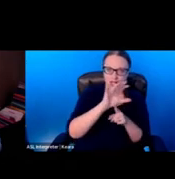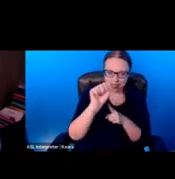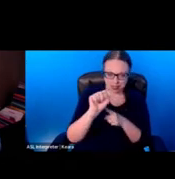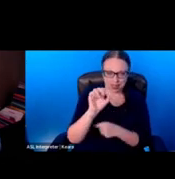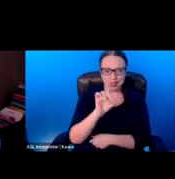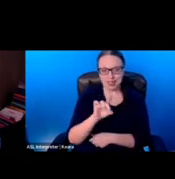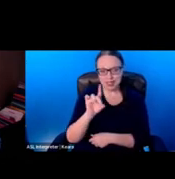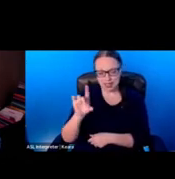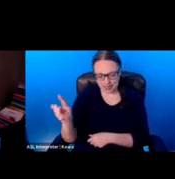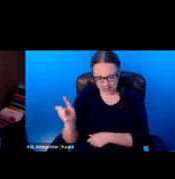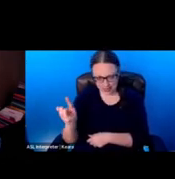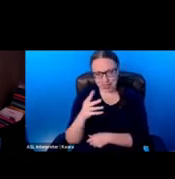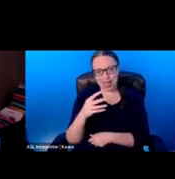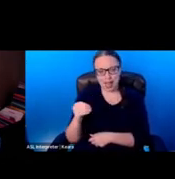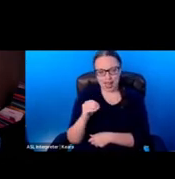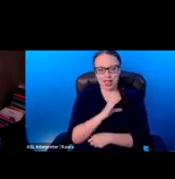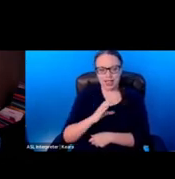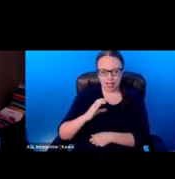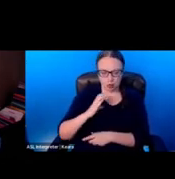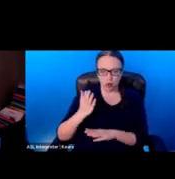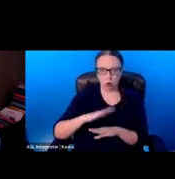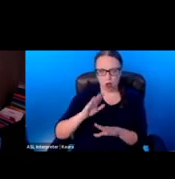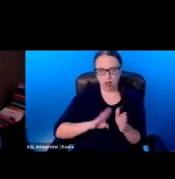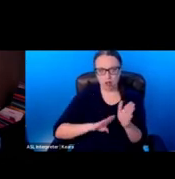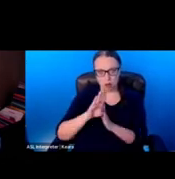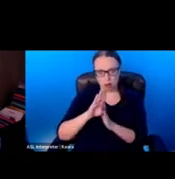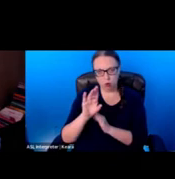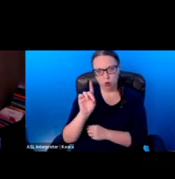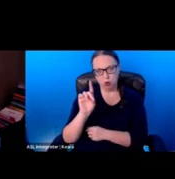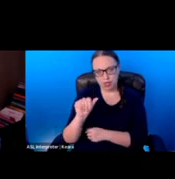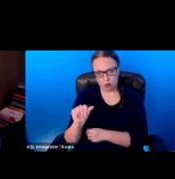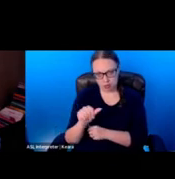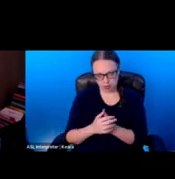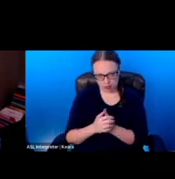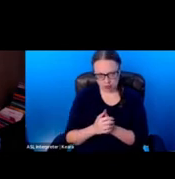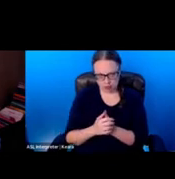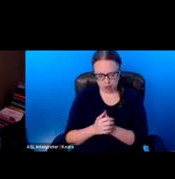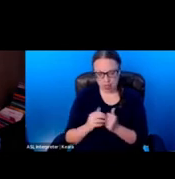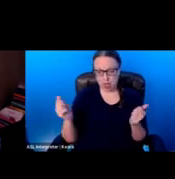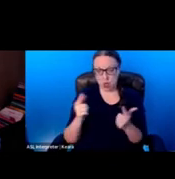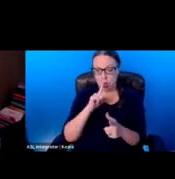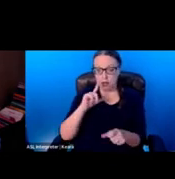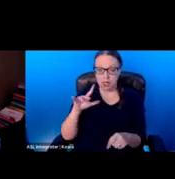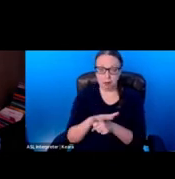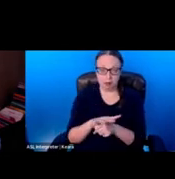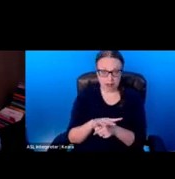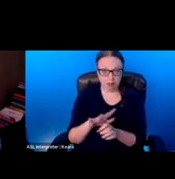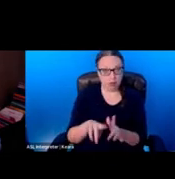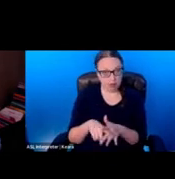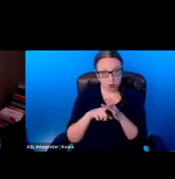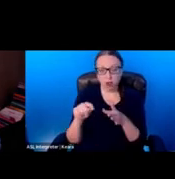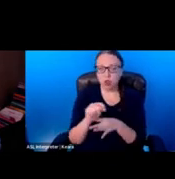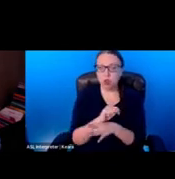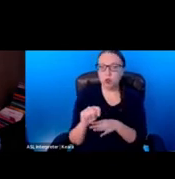DDD, and the Council on Developmental Disabilities. They made a commitment and they've started to train